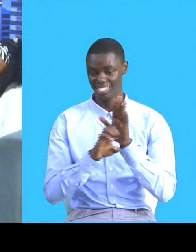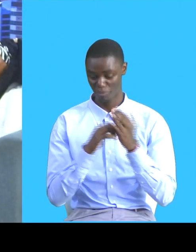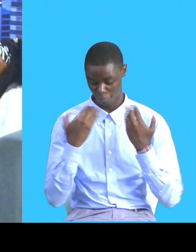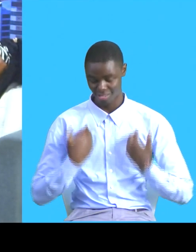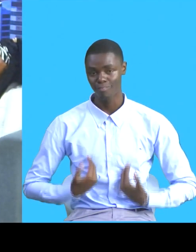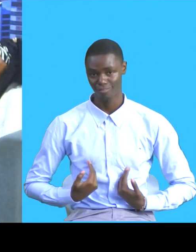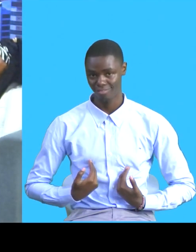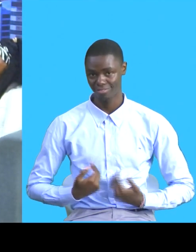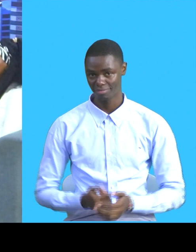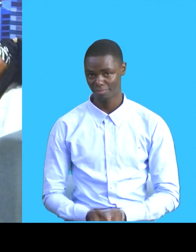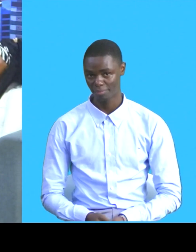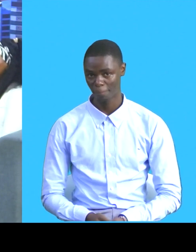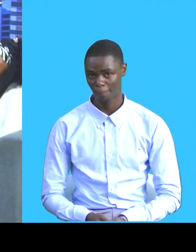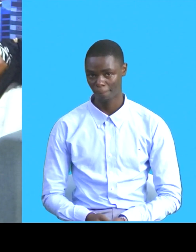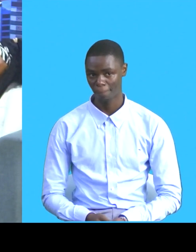me.